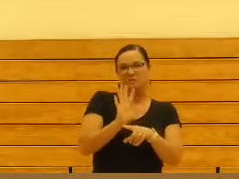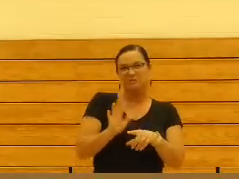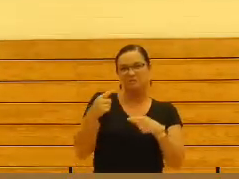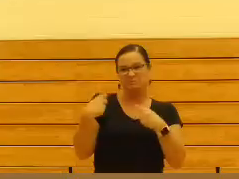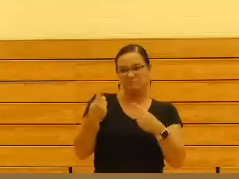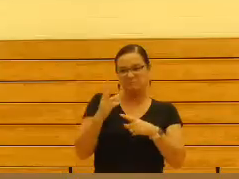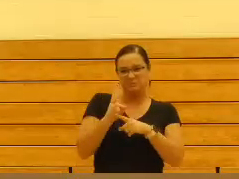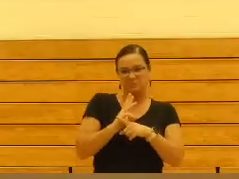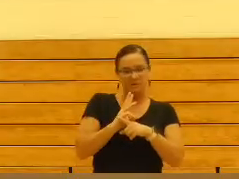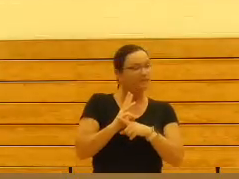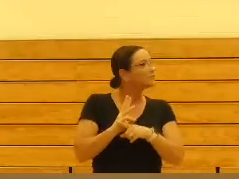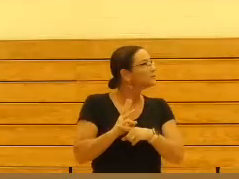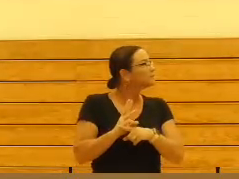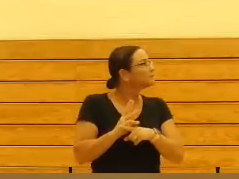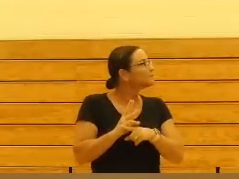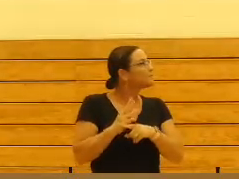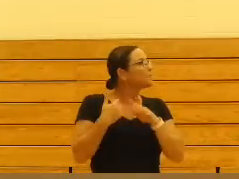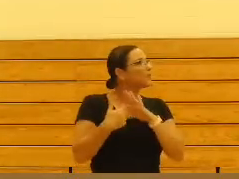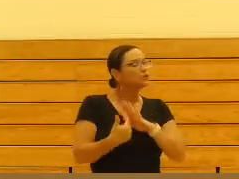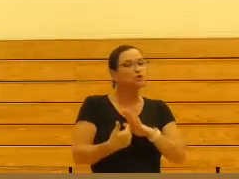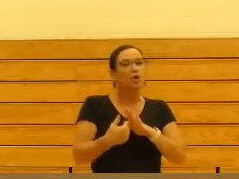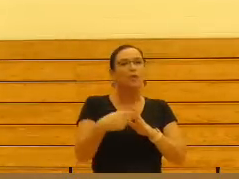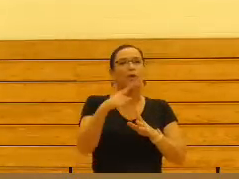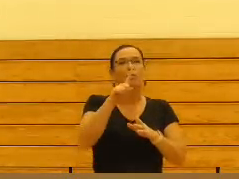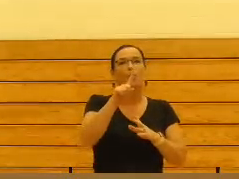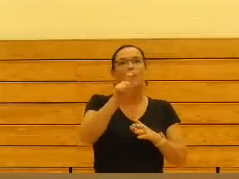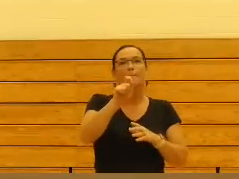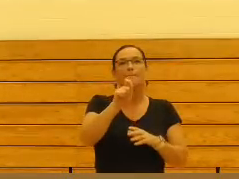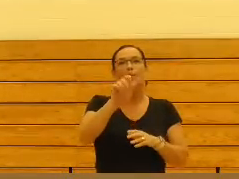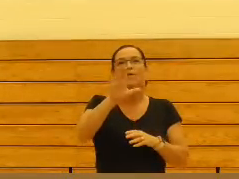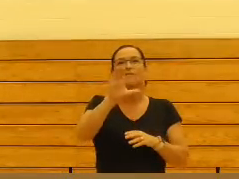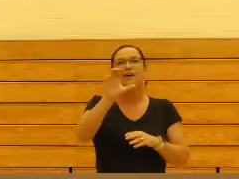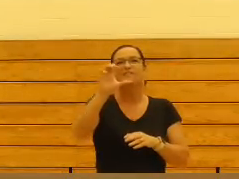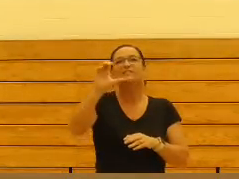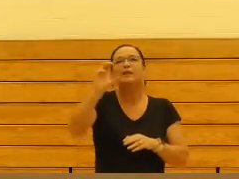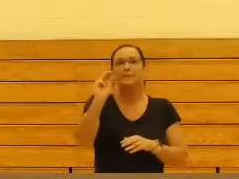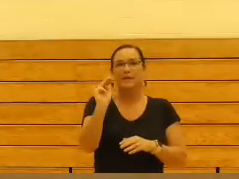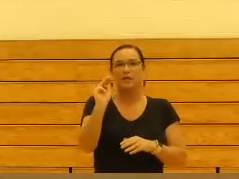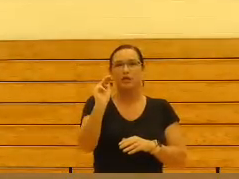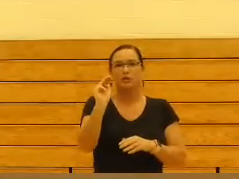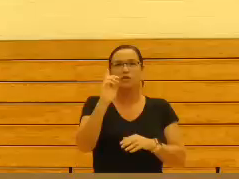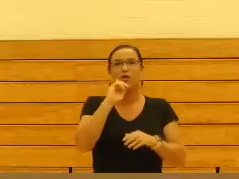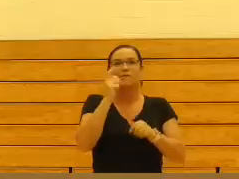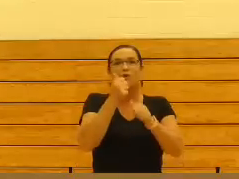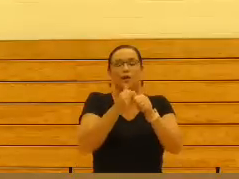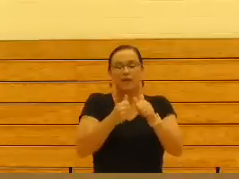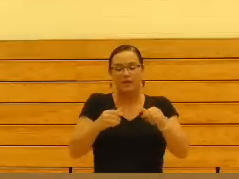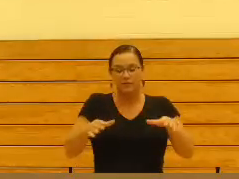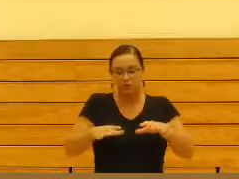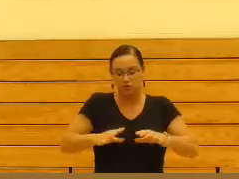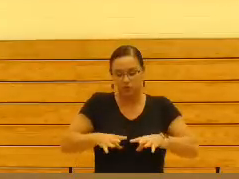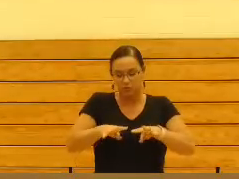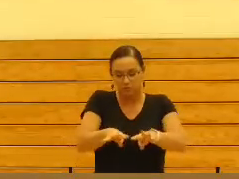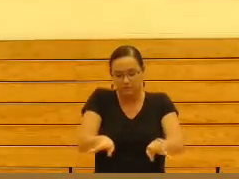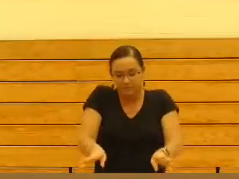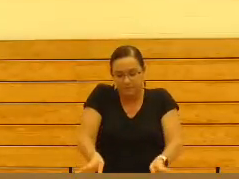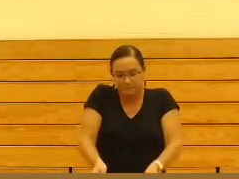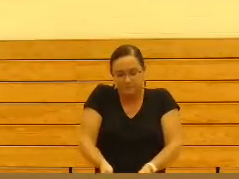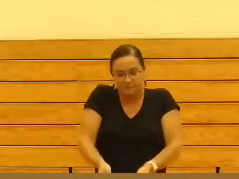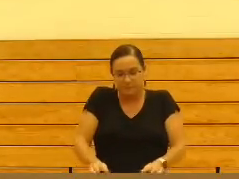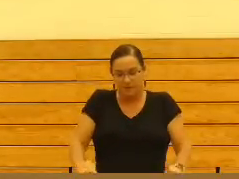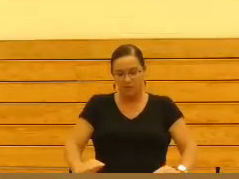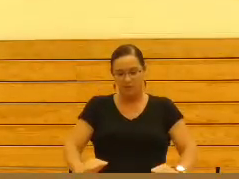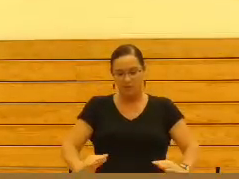is showing about 1.5 centimeters of changes for each fringe. So there's been